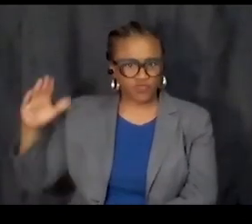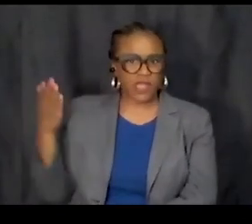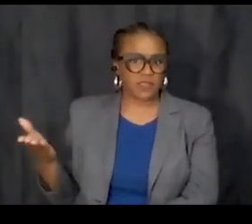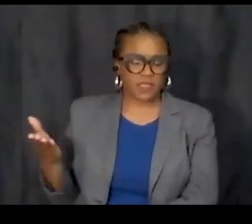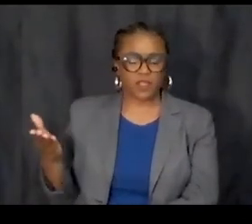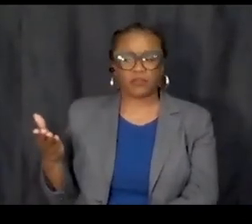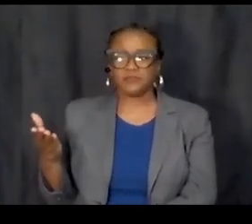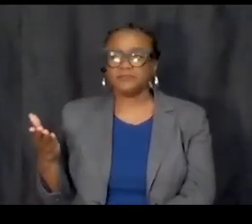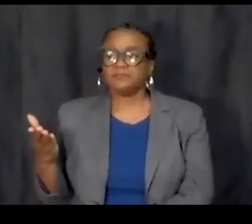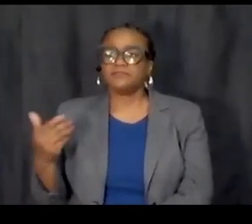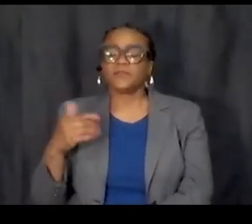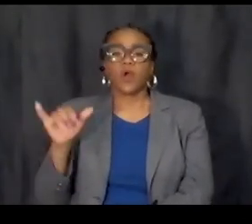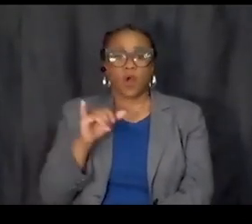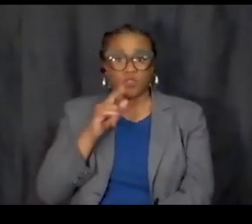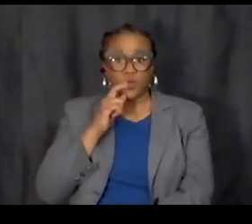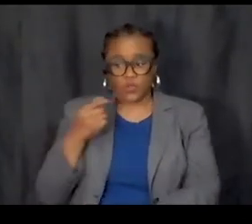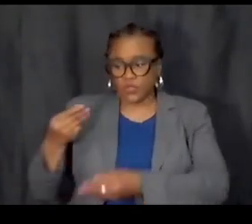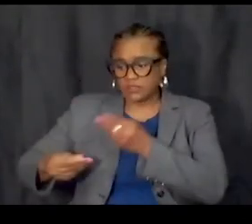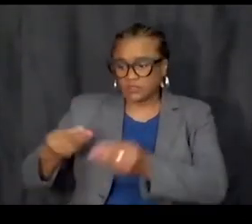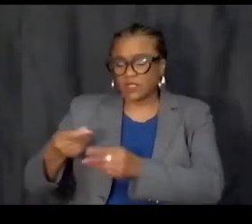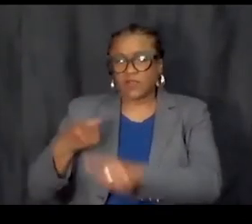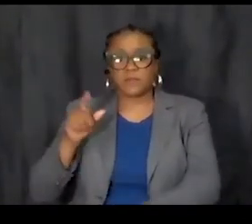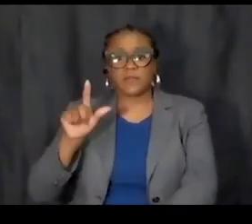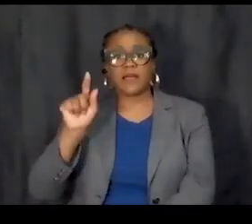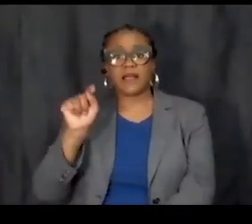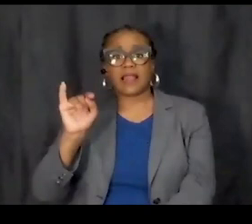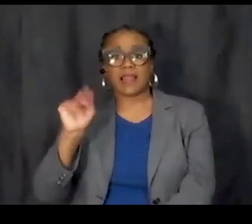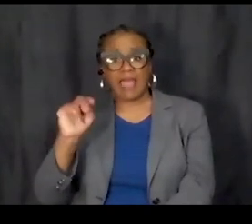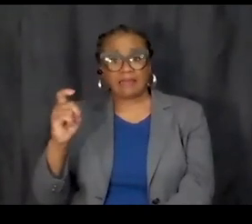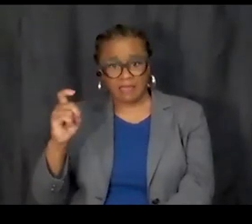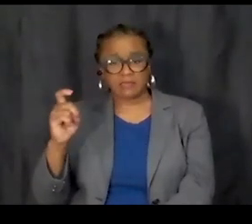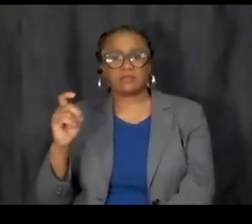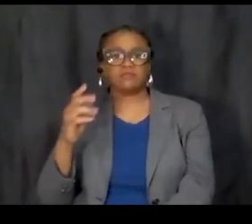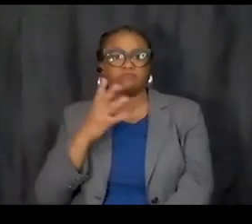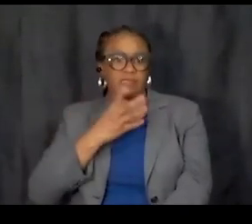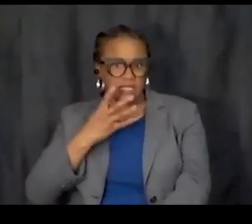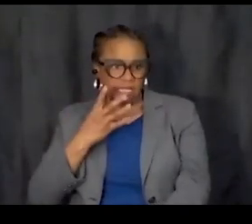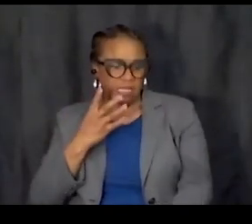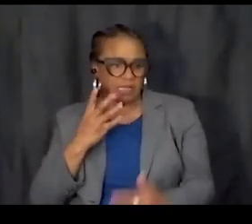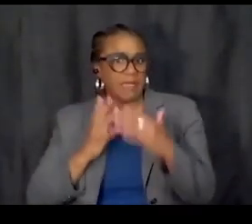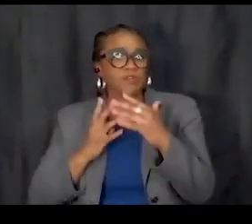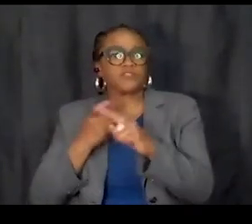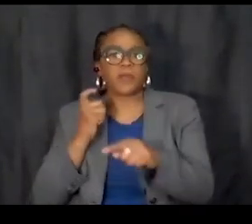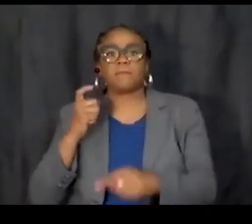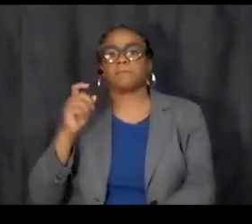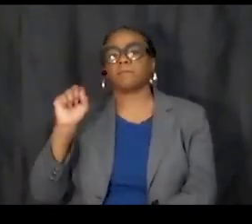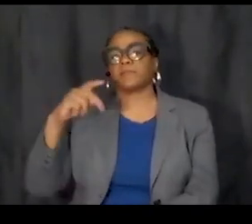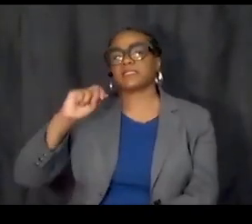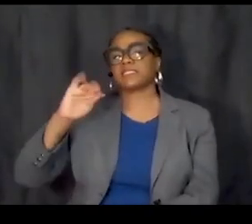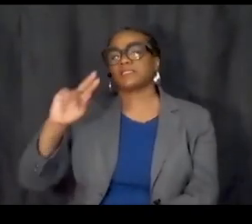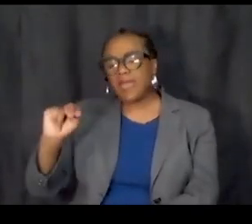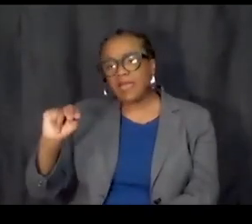born and raised, and also who are descendants of Latinx and European immigrants from present-day Spain, Portugal, Great